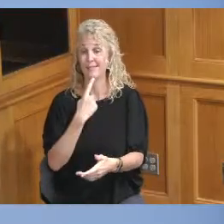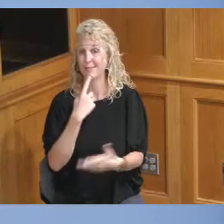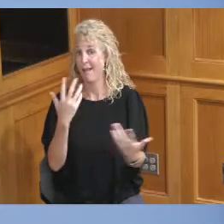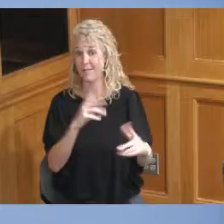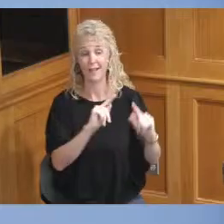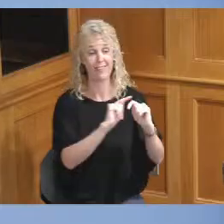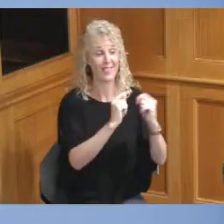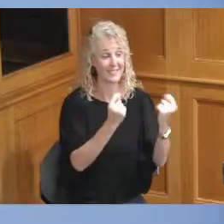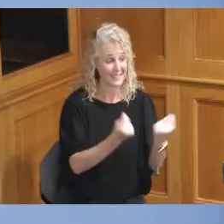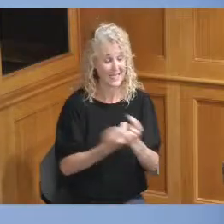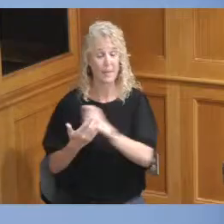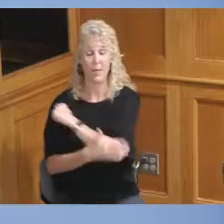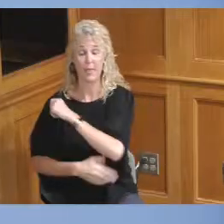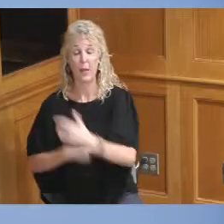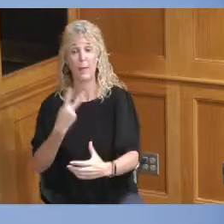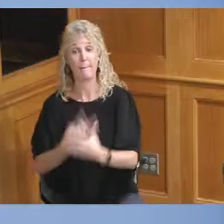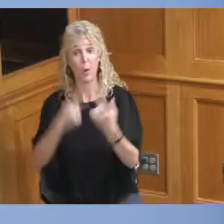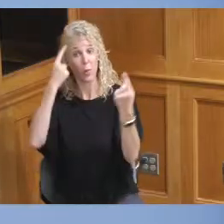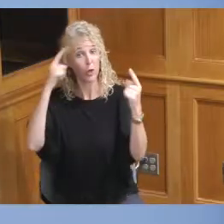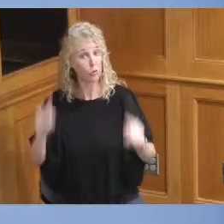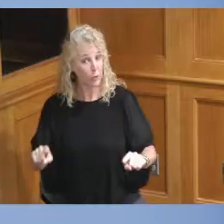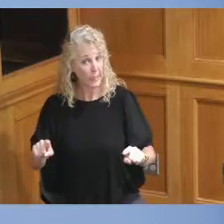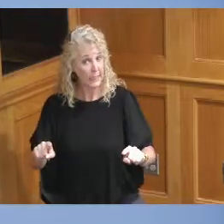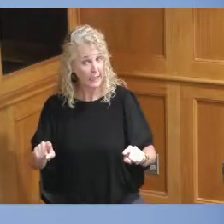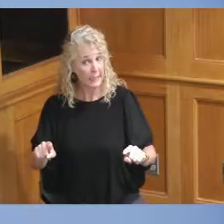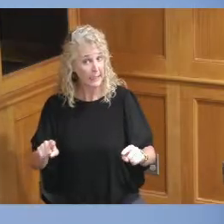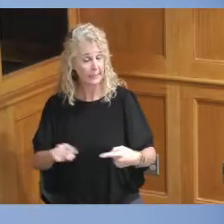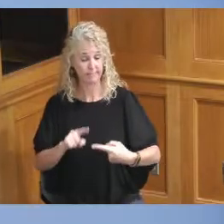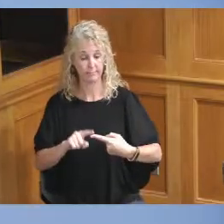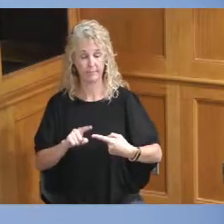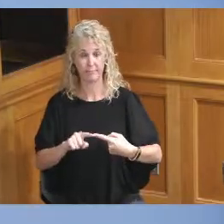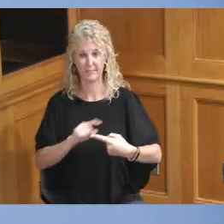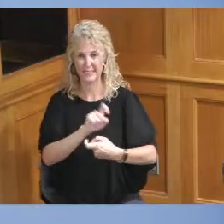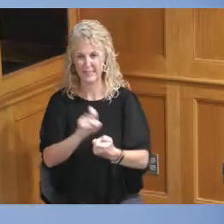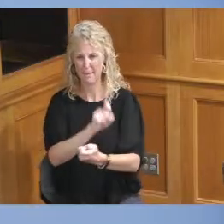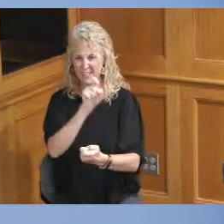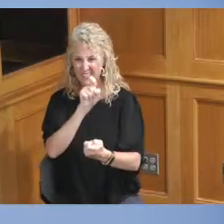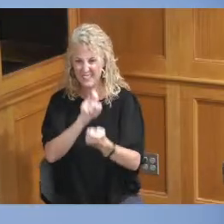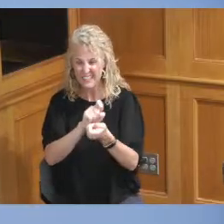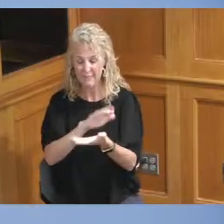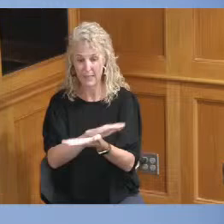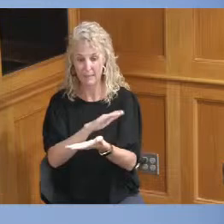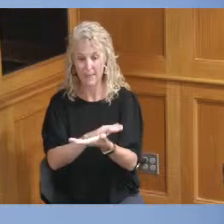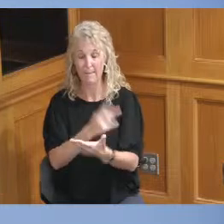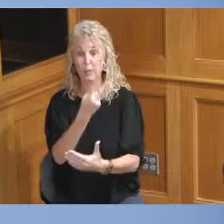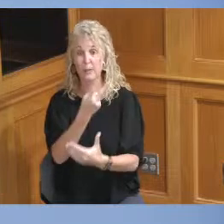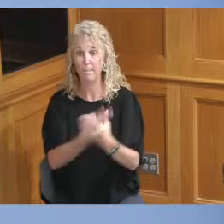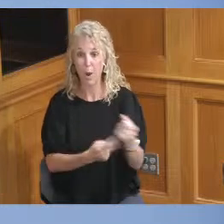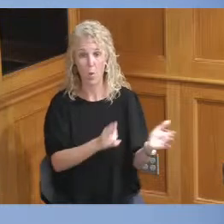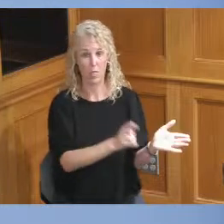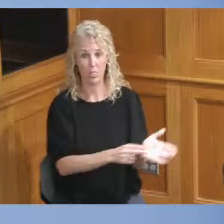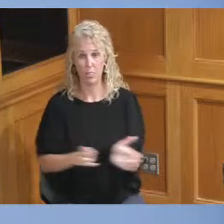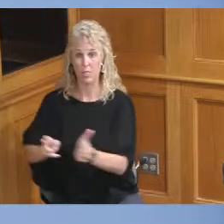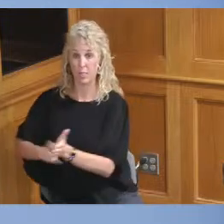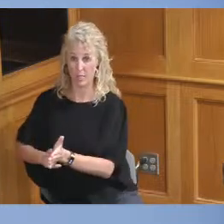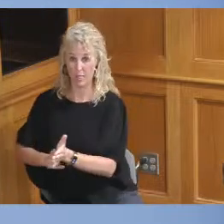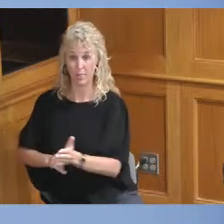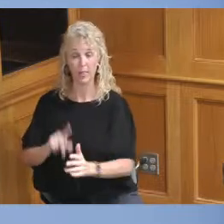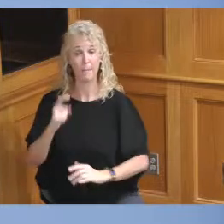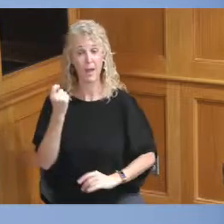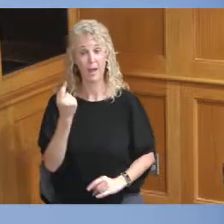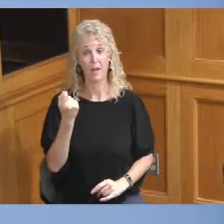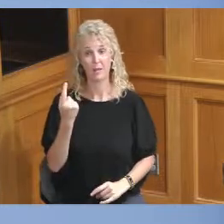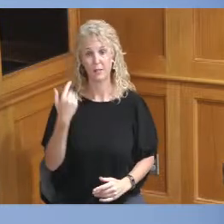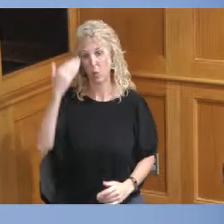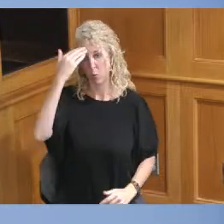to do 2 things. One, it would outline the definitive documents and it would be mutually signed by the Bengals and the county. But there is a June